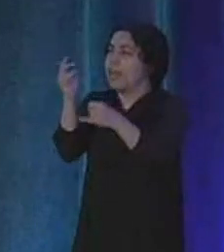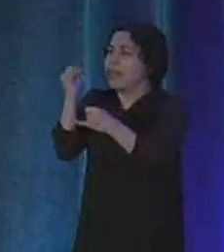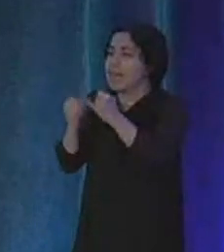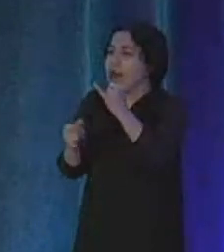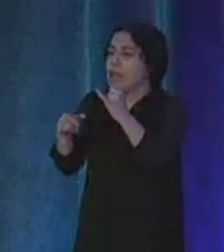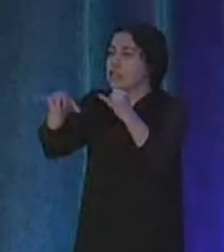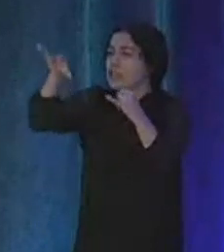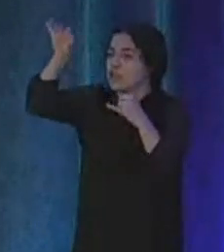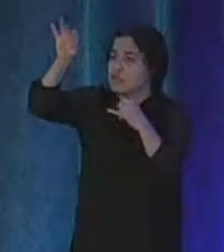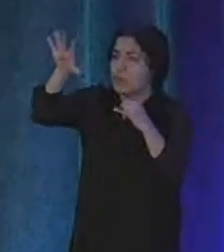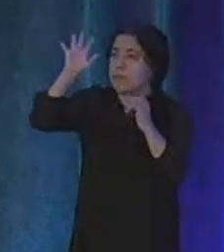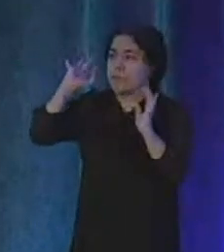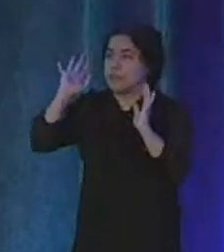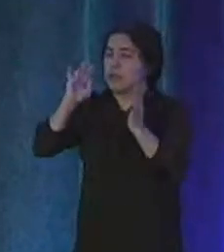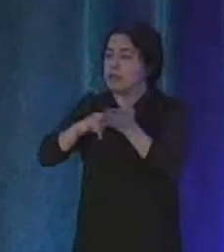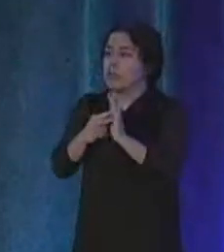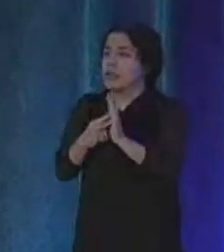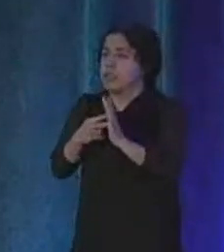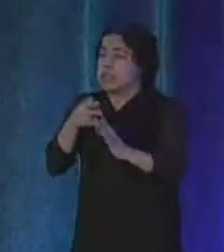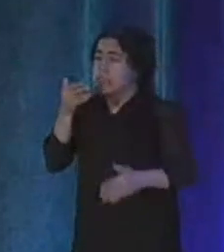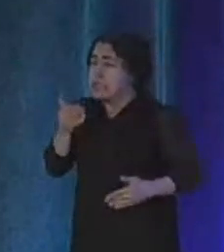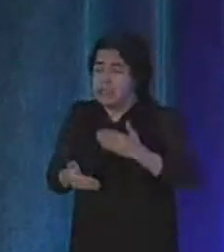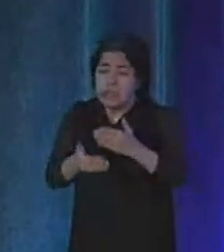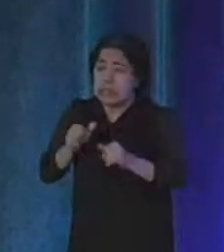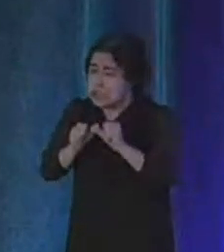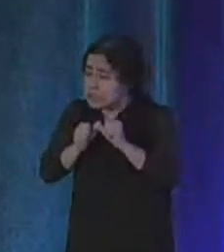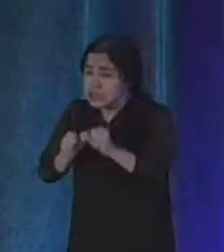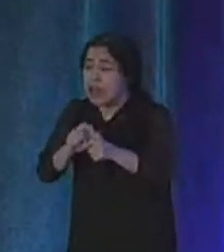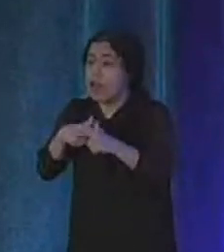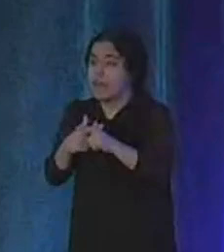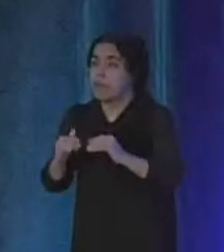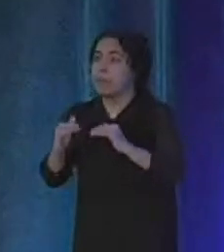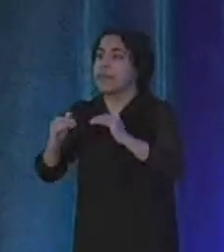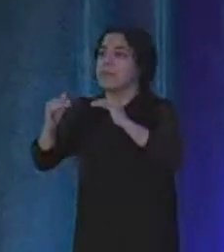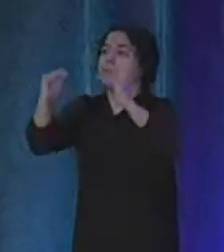once you have that foundation, moving into higher levels of what you're able to do.